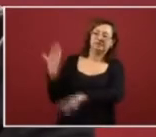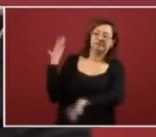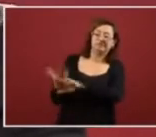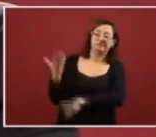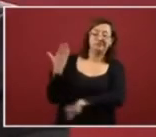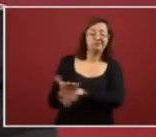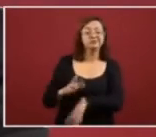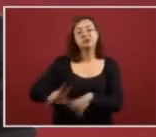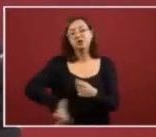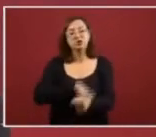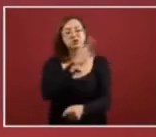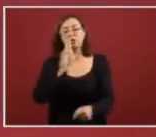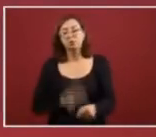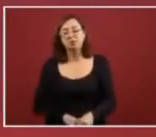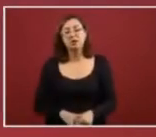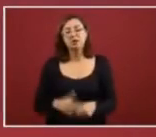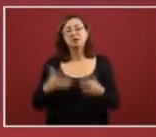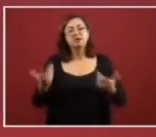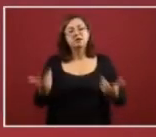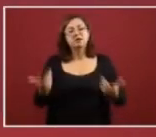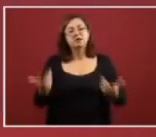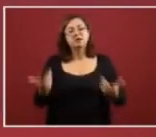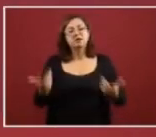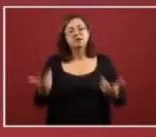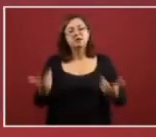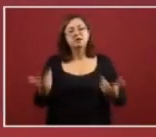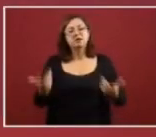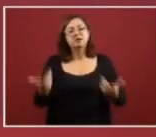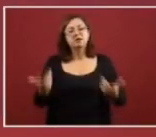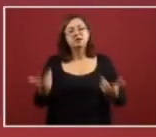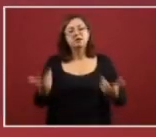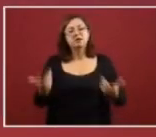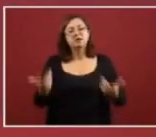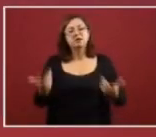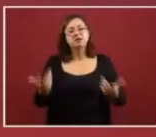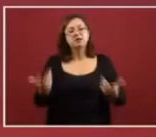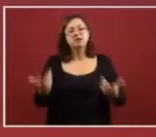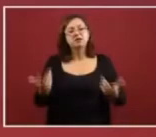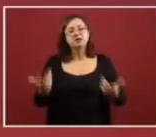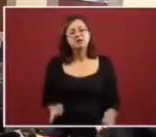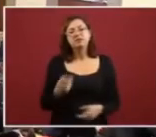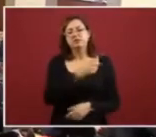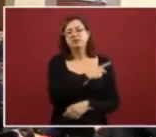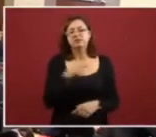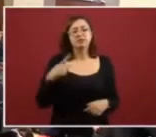Tiene que haber pluralidad. There has to be plurality.